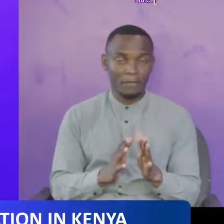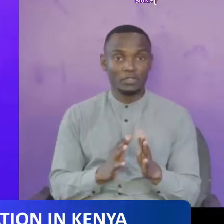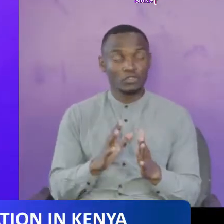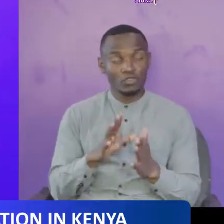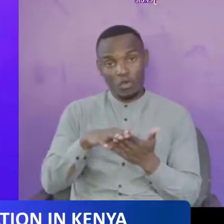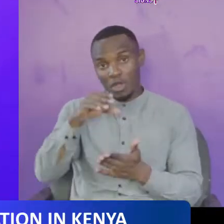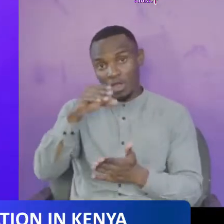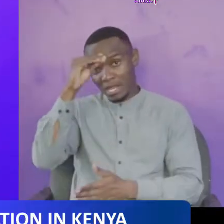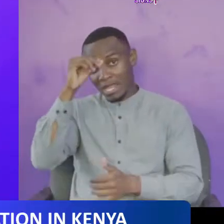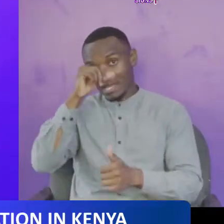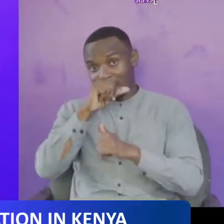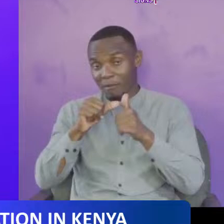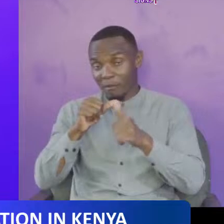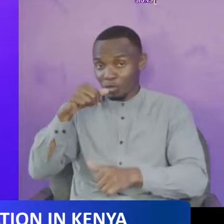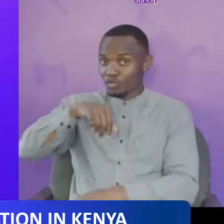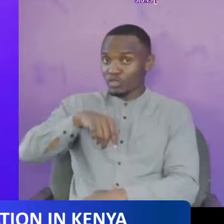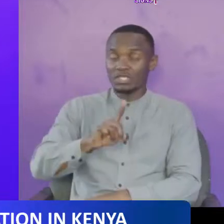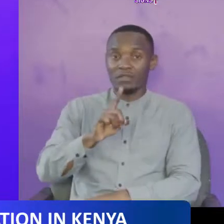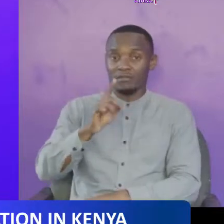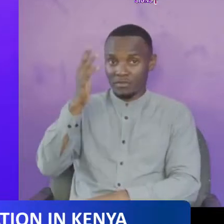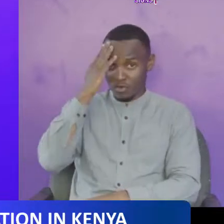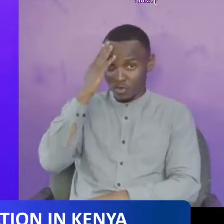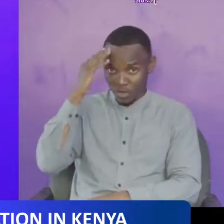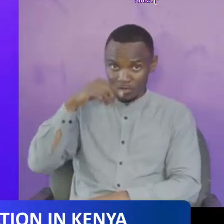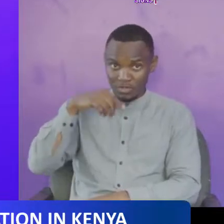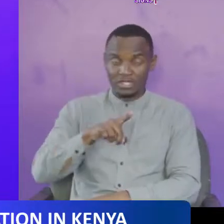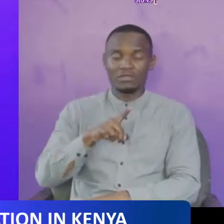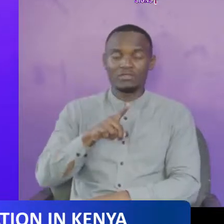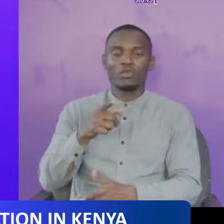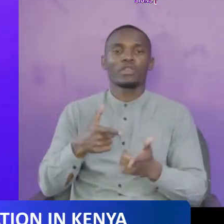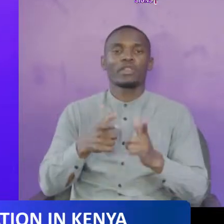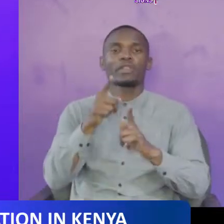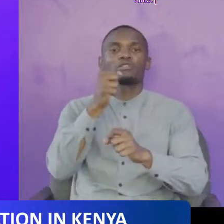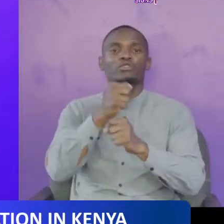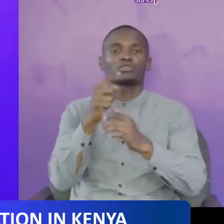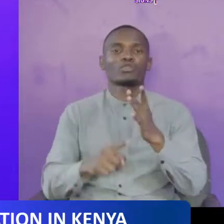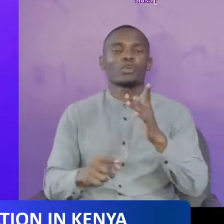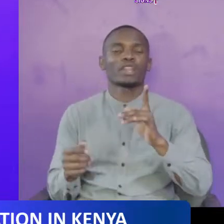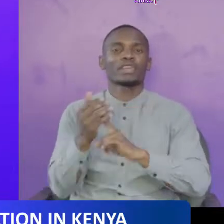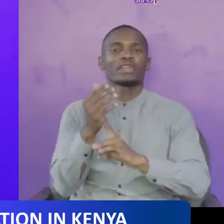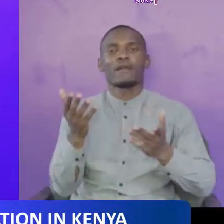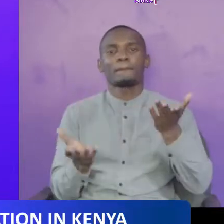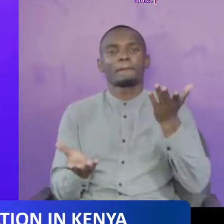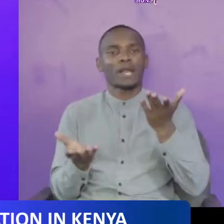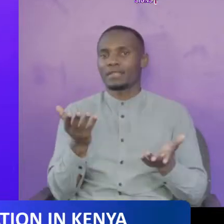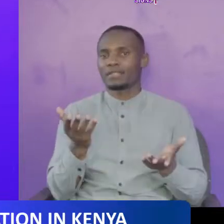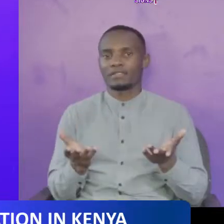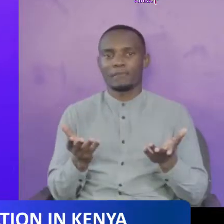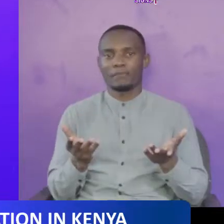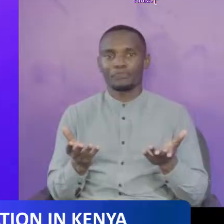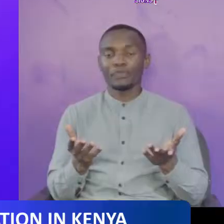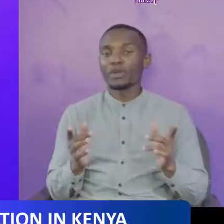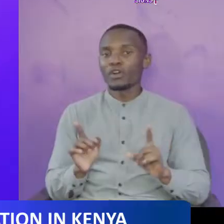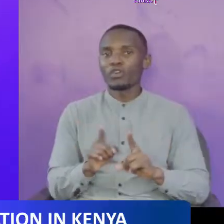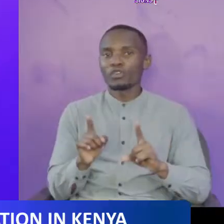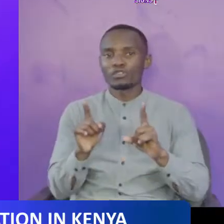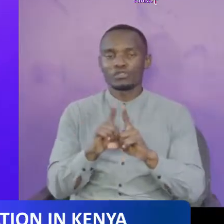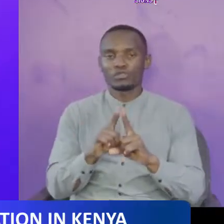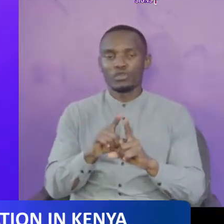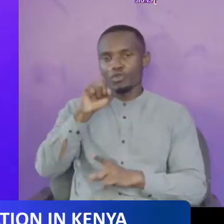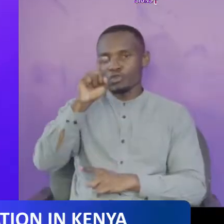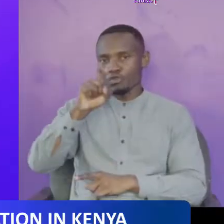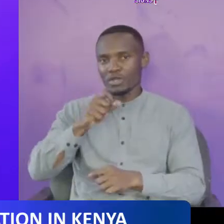aspect of who you are will enable you to find balance. And also you have to